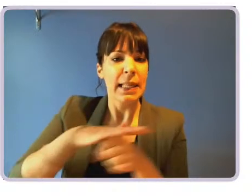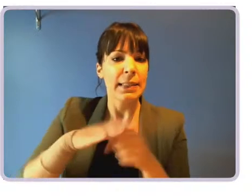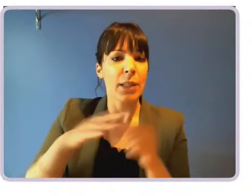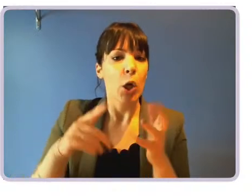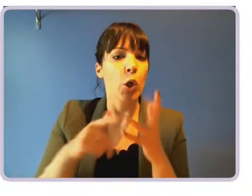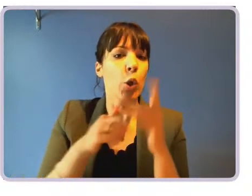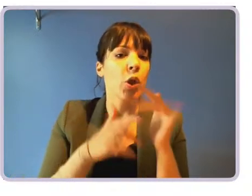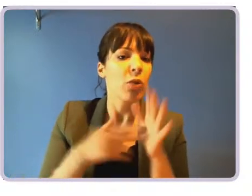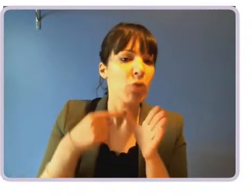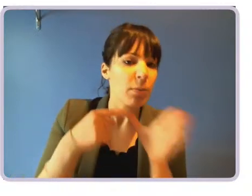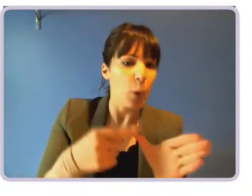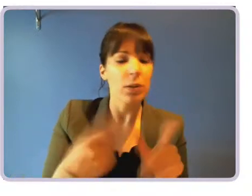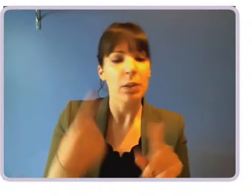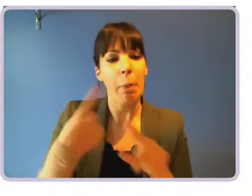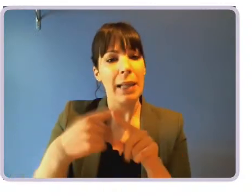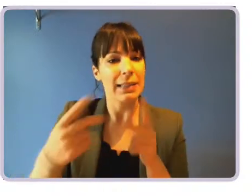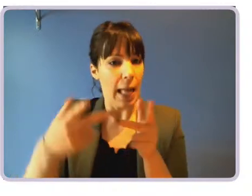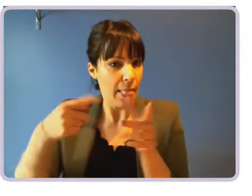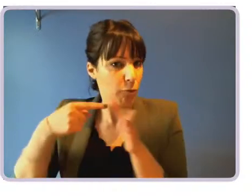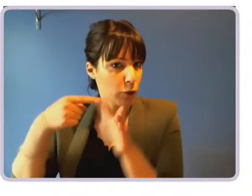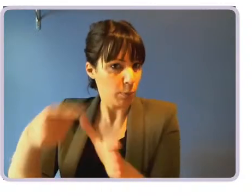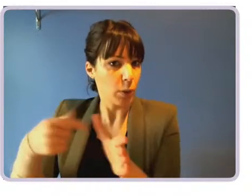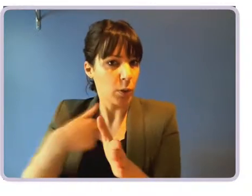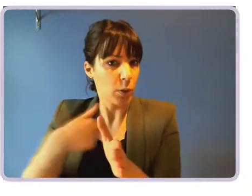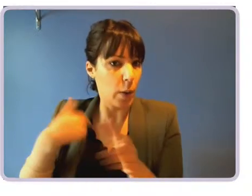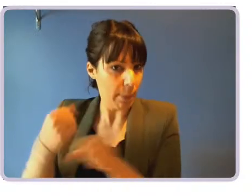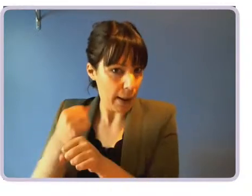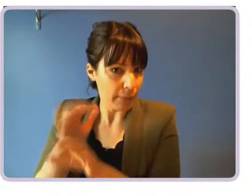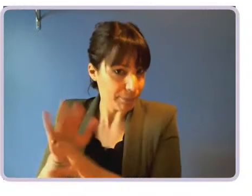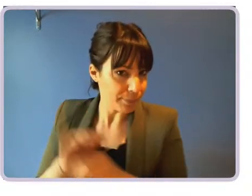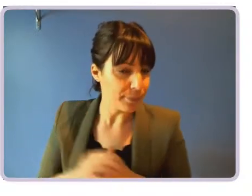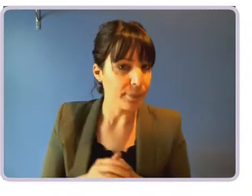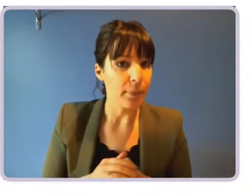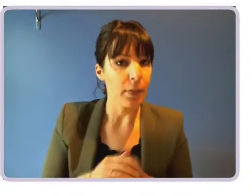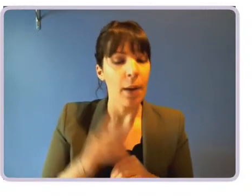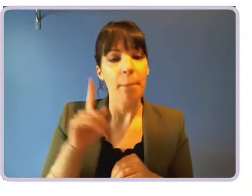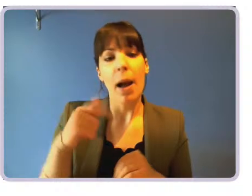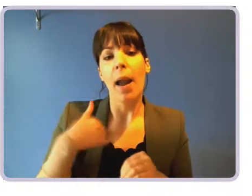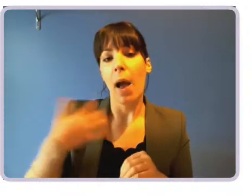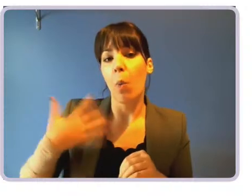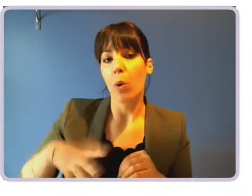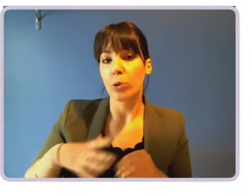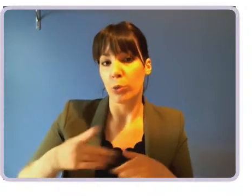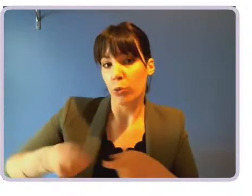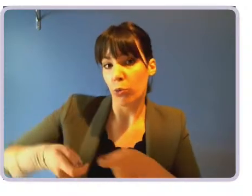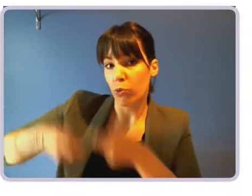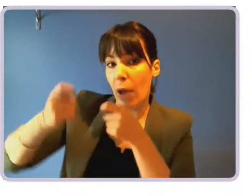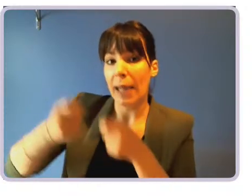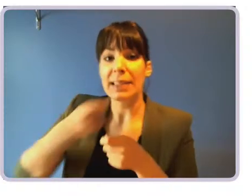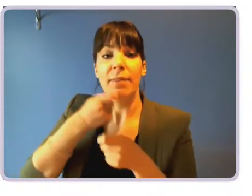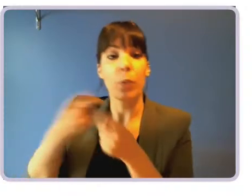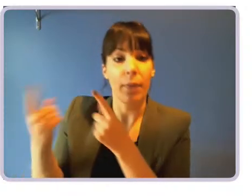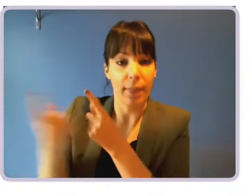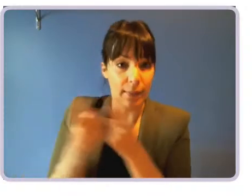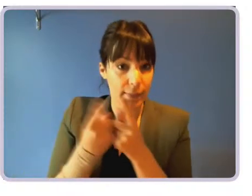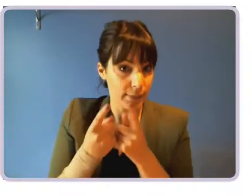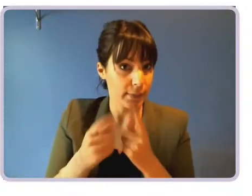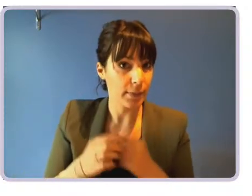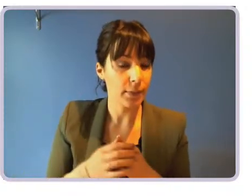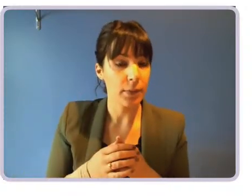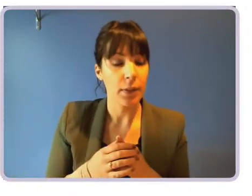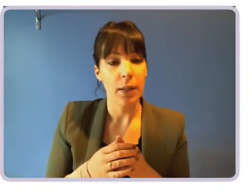further response that we made. I just want to highlight a couple of things there on in relation